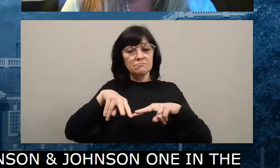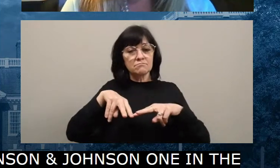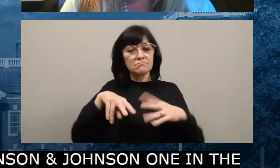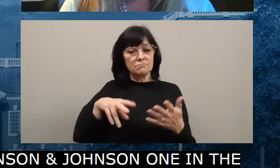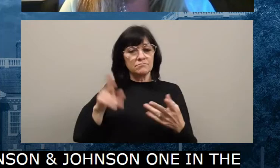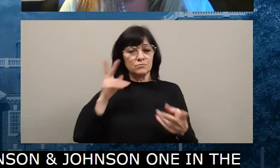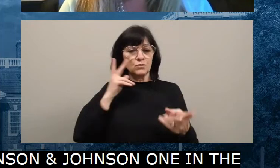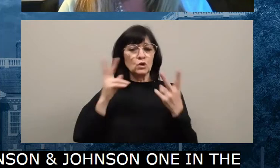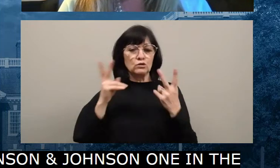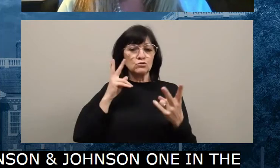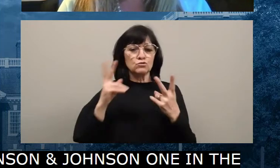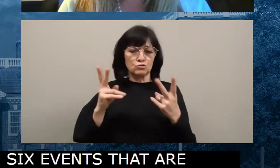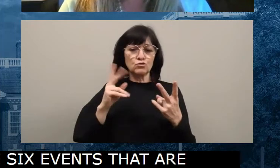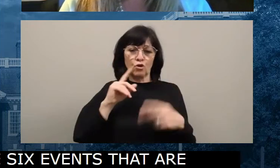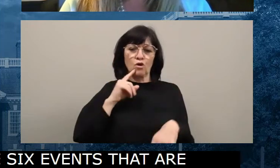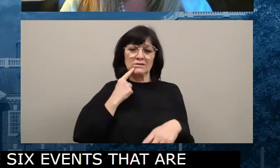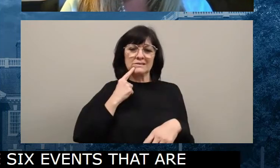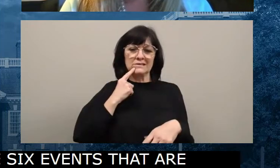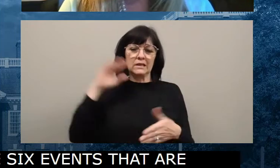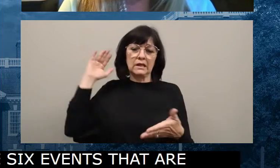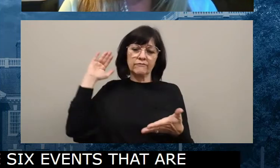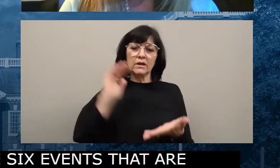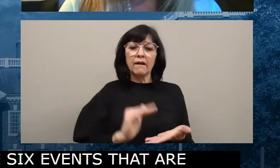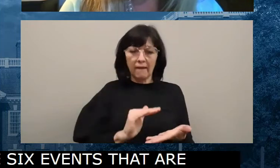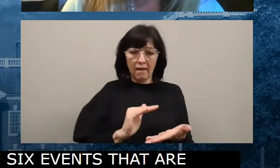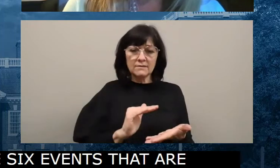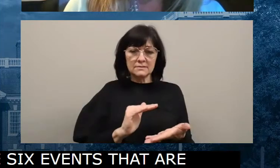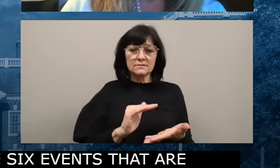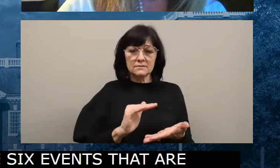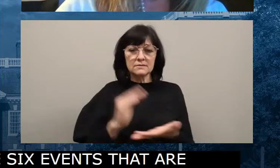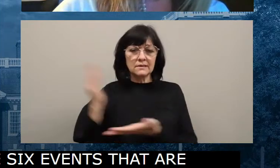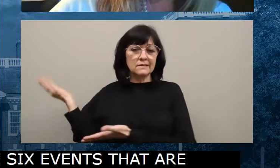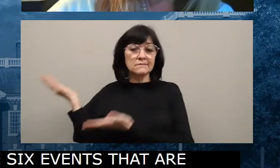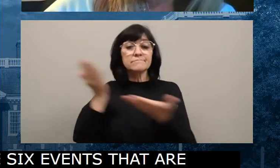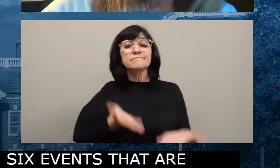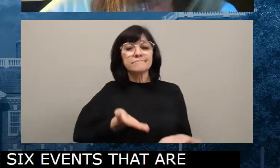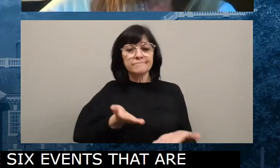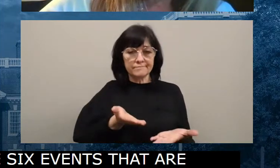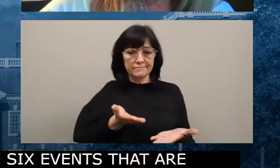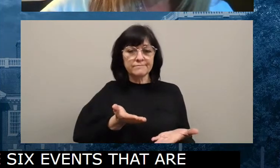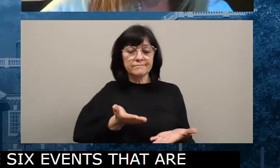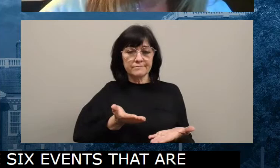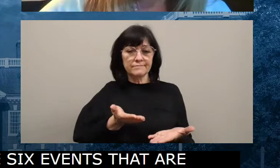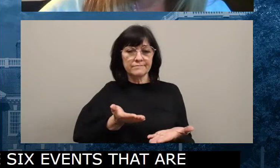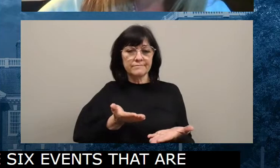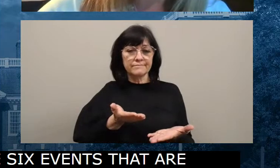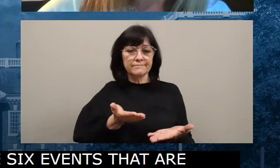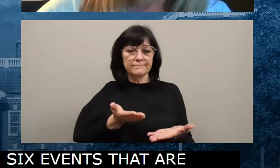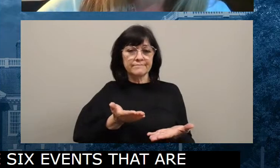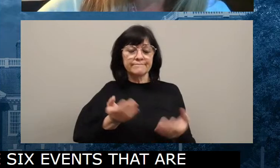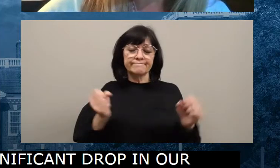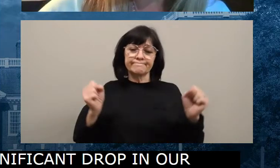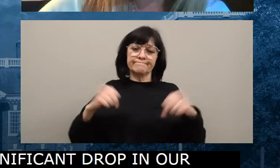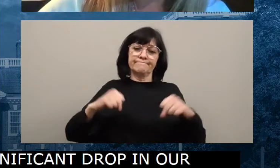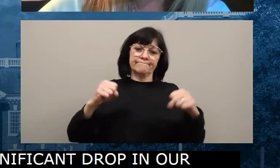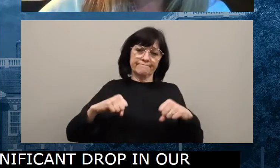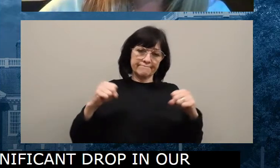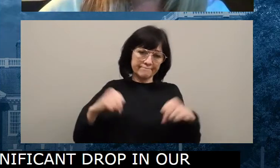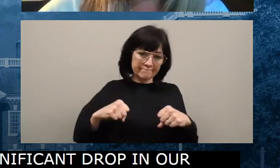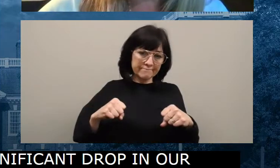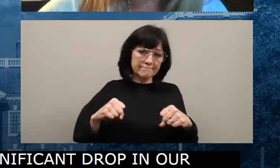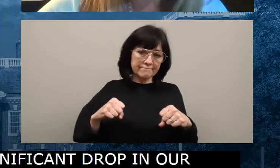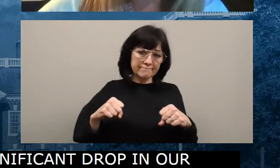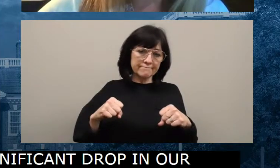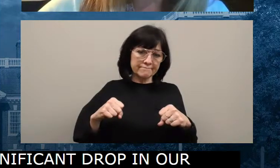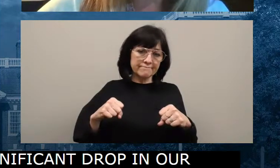a significant drop in our expected shipments. And so, this is, we